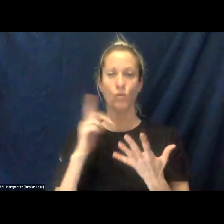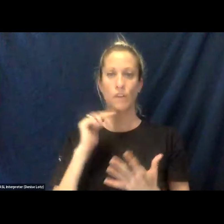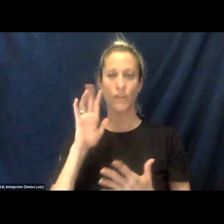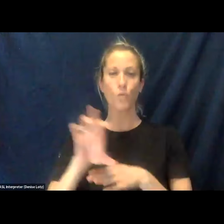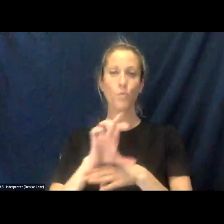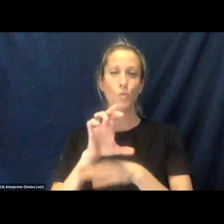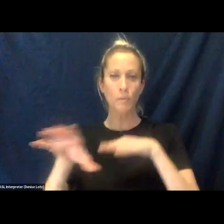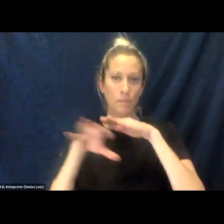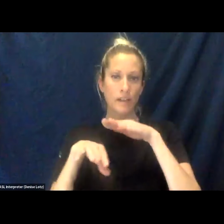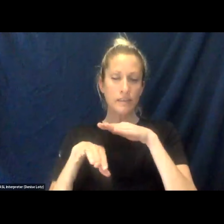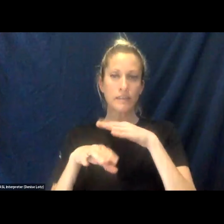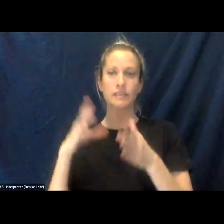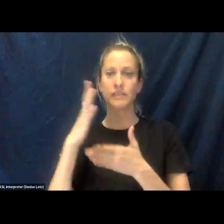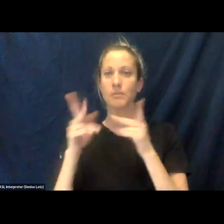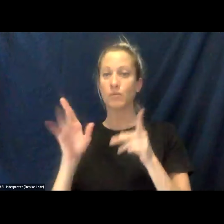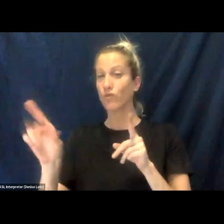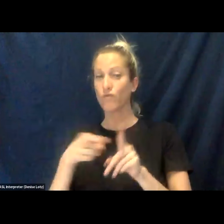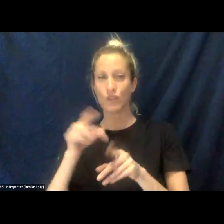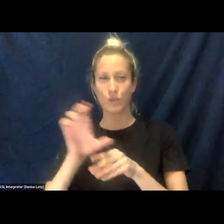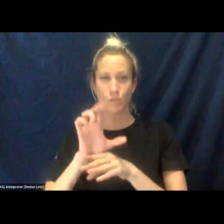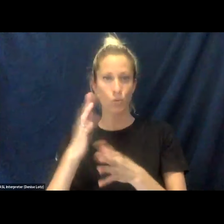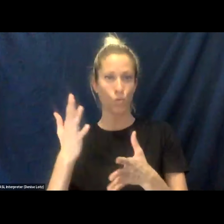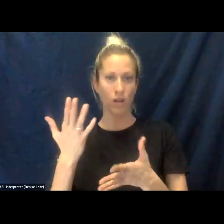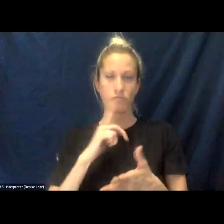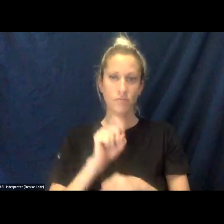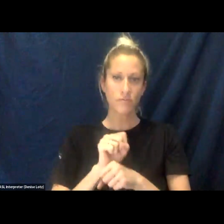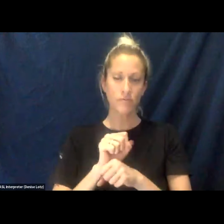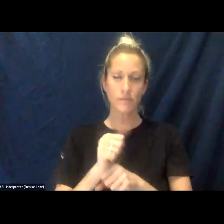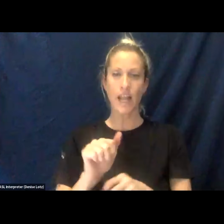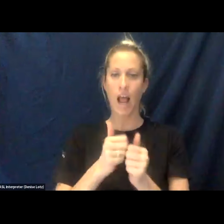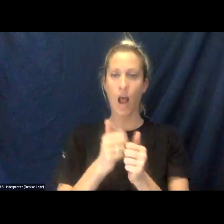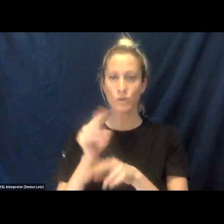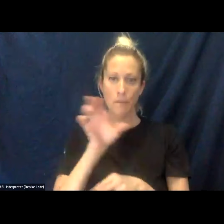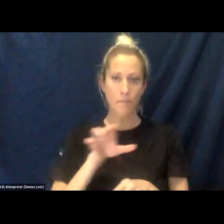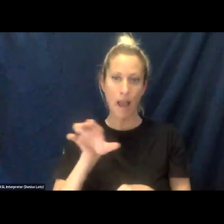an individual's first computer, so what a computer is, how to use a mouse and a keyboard,